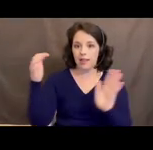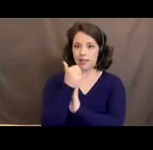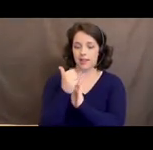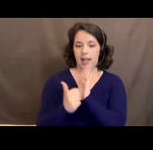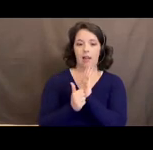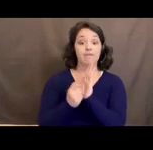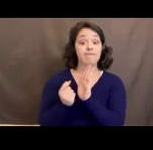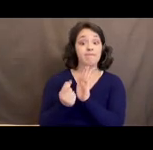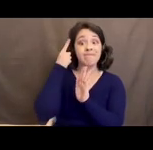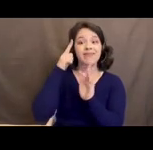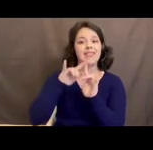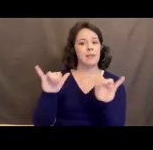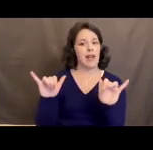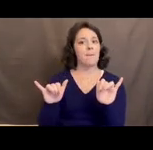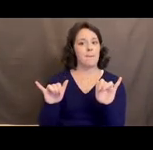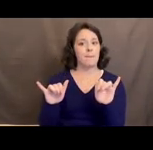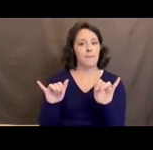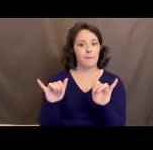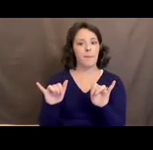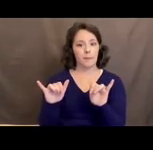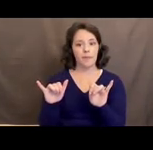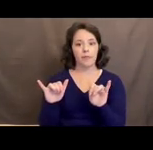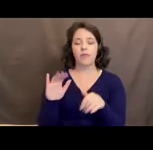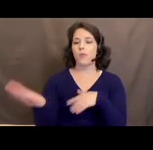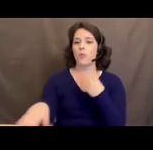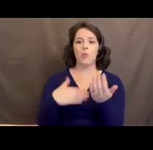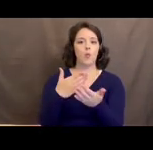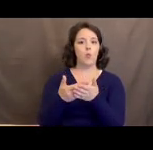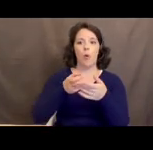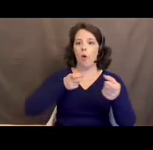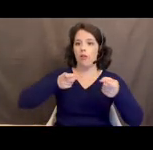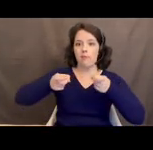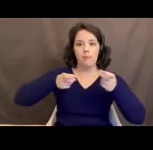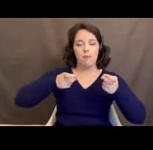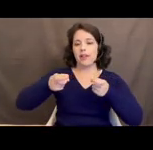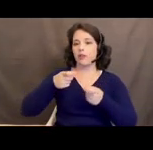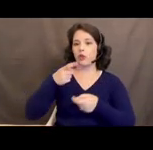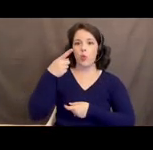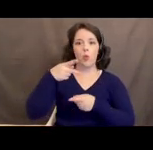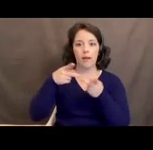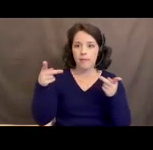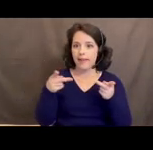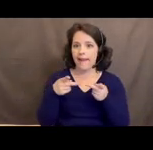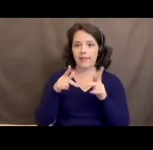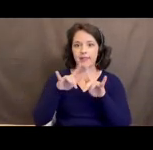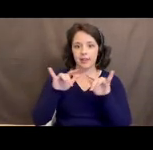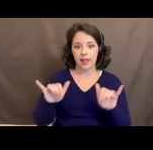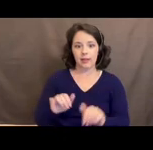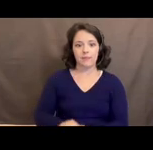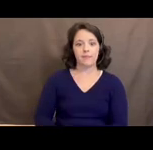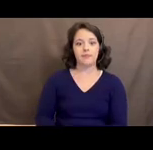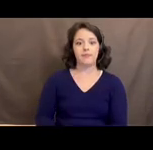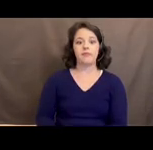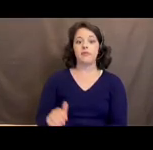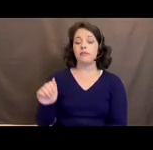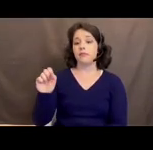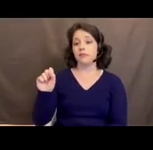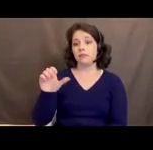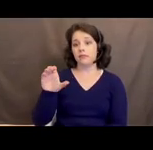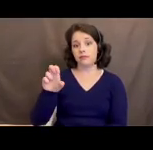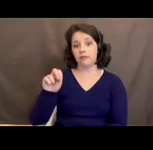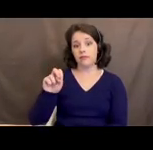manage multiple ABLE accounts, basically all in one place. So Ascensus launched this capability last